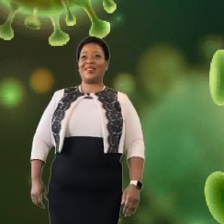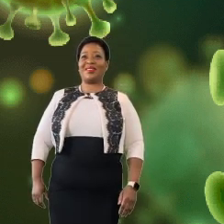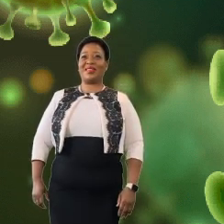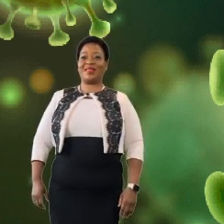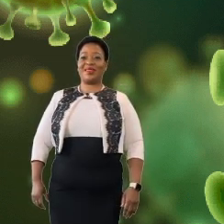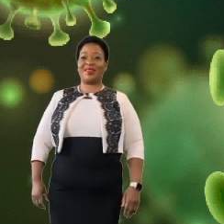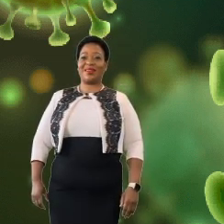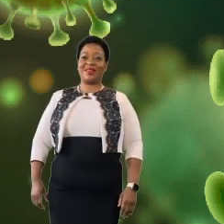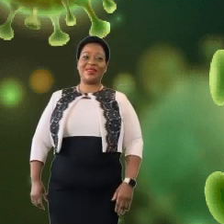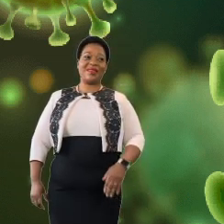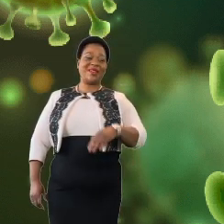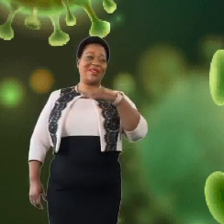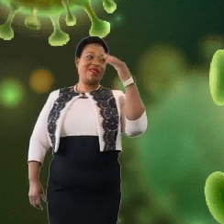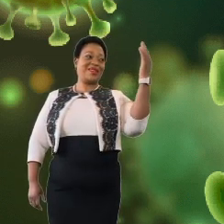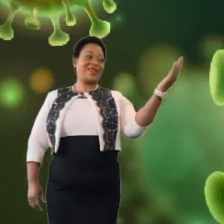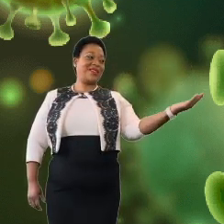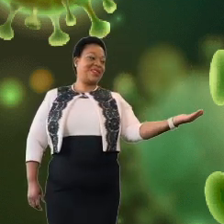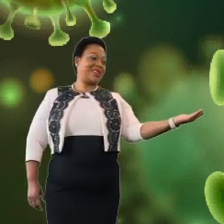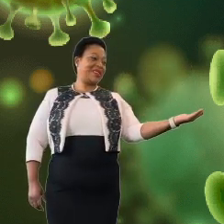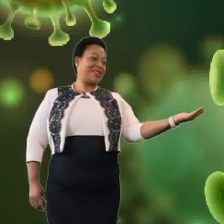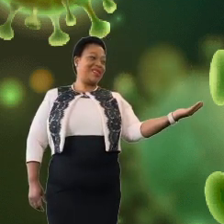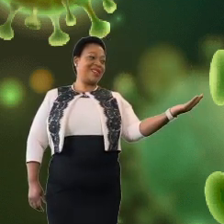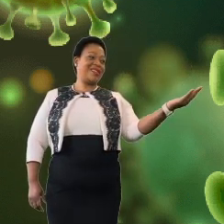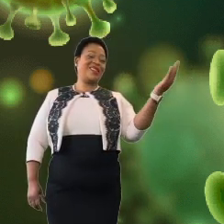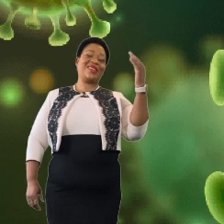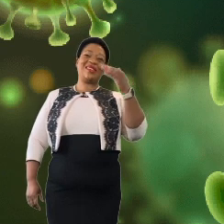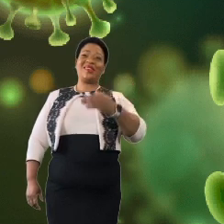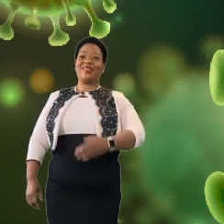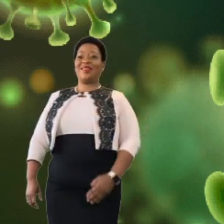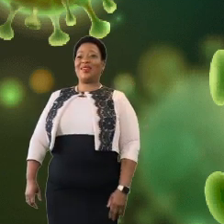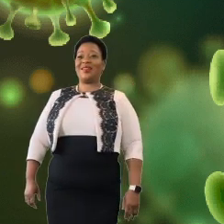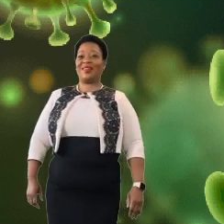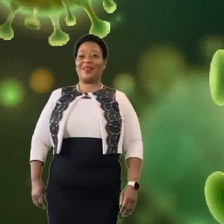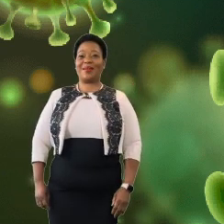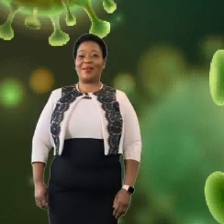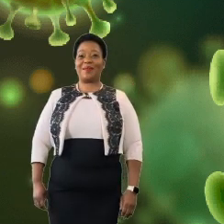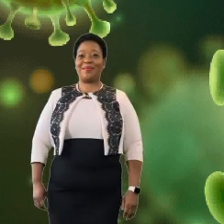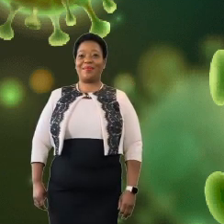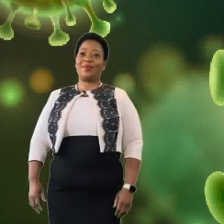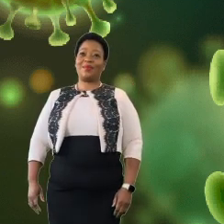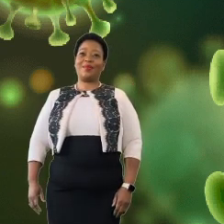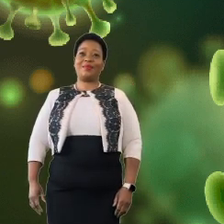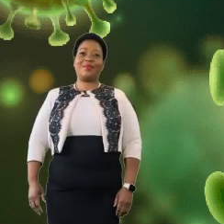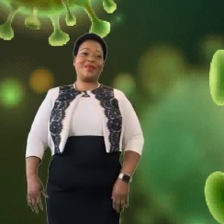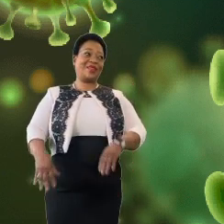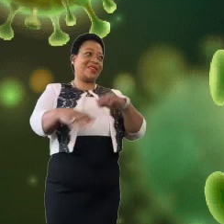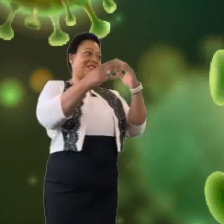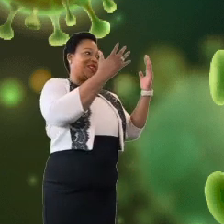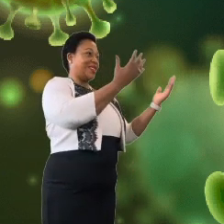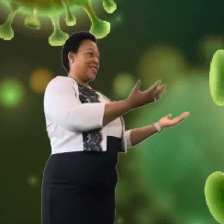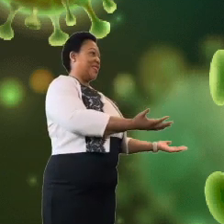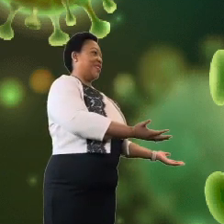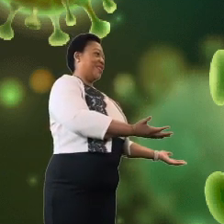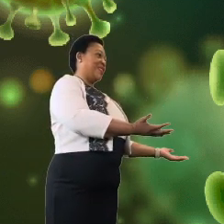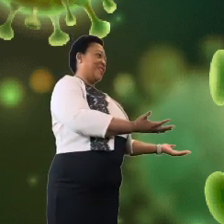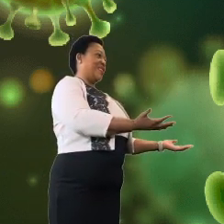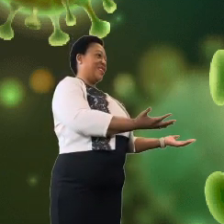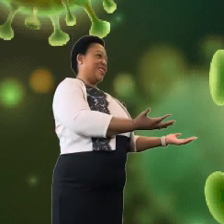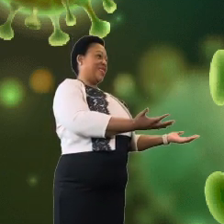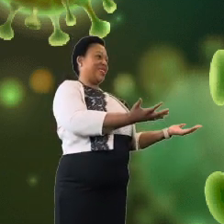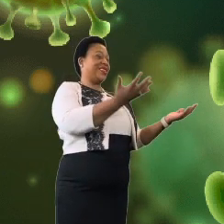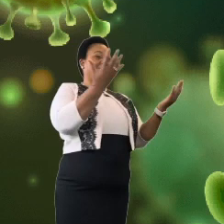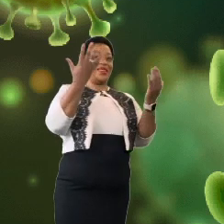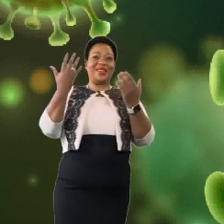short description of the nature of the delay that a project owner has at the moment. What is the nature of the facilitation